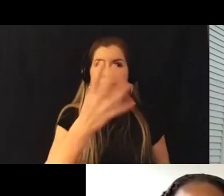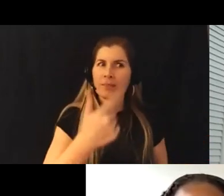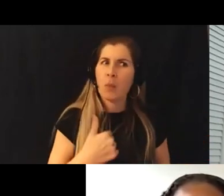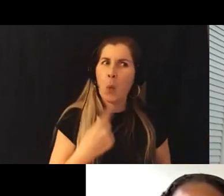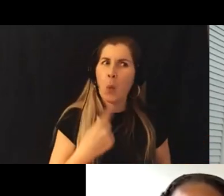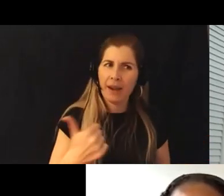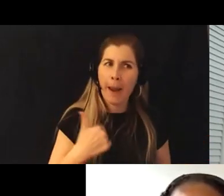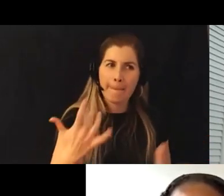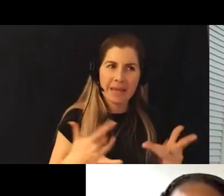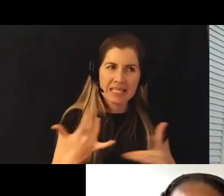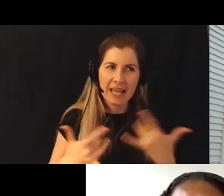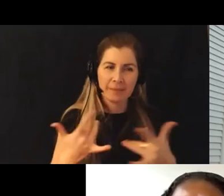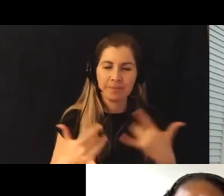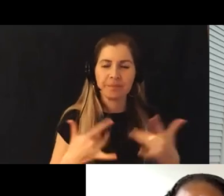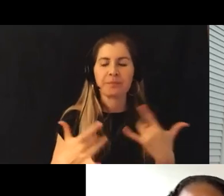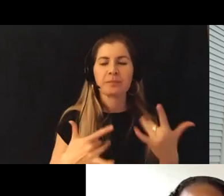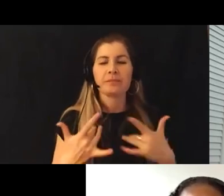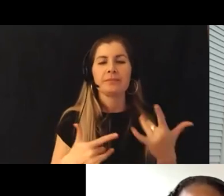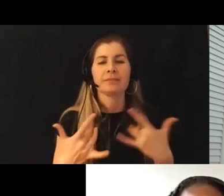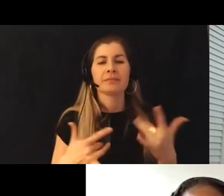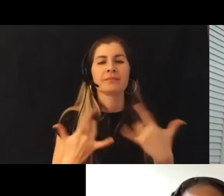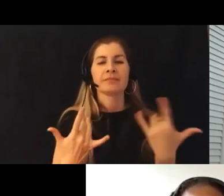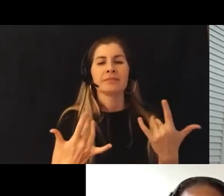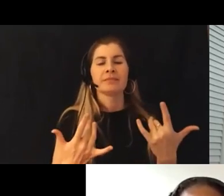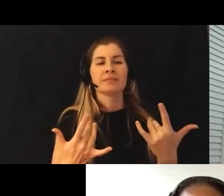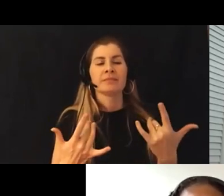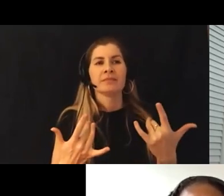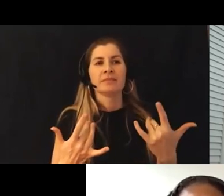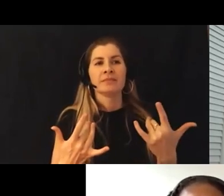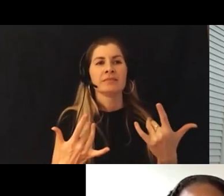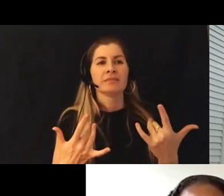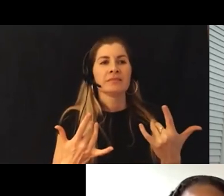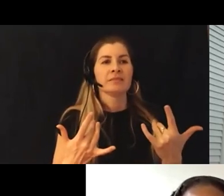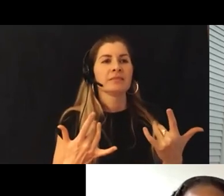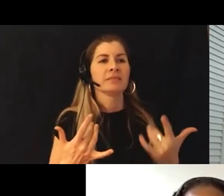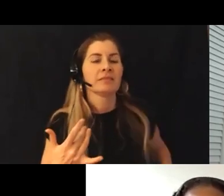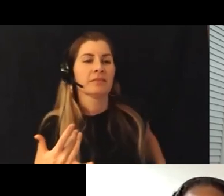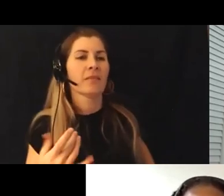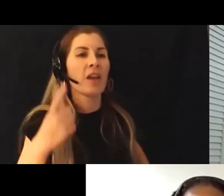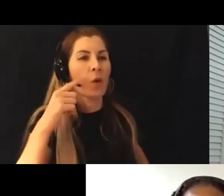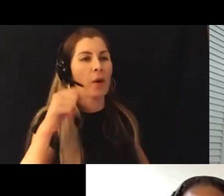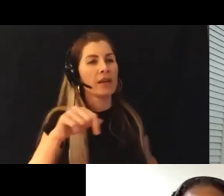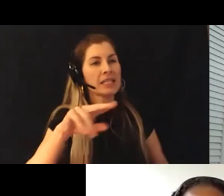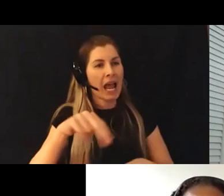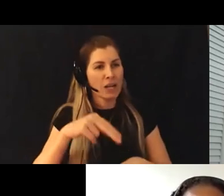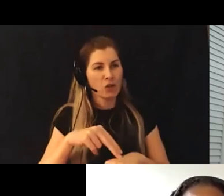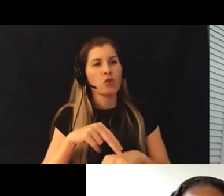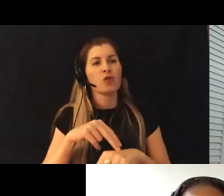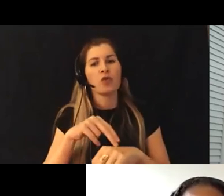the momentum and the coalescing really of the field within the national organization that Miko's